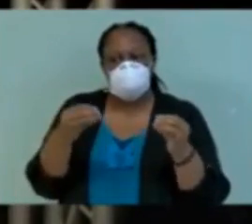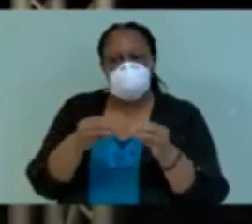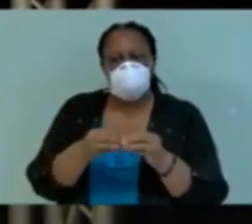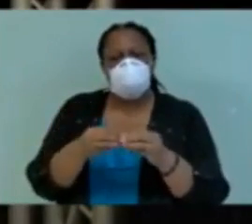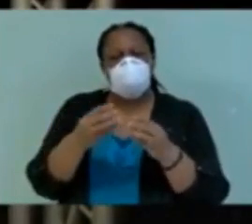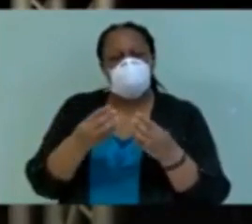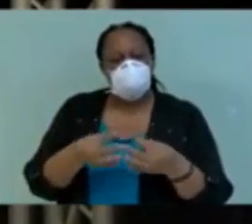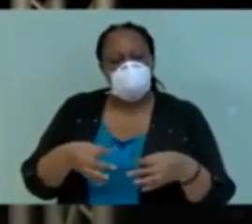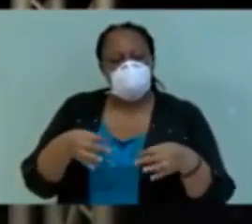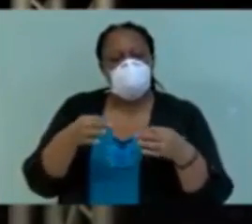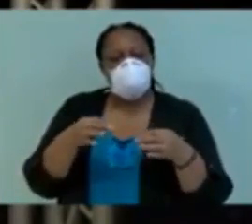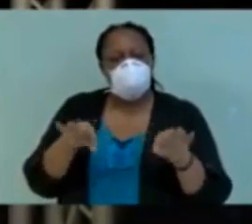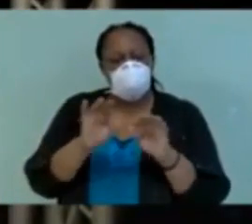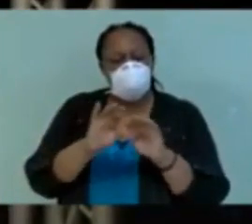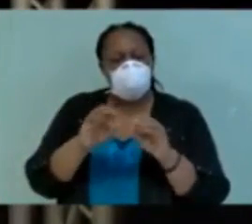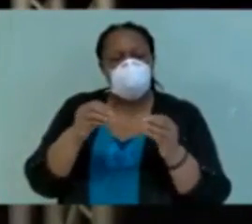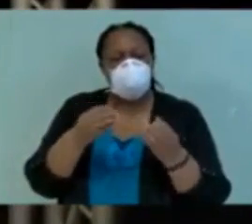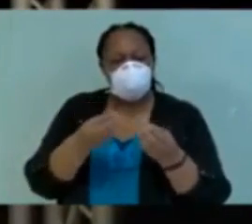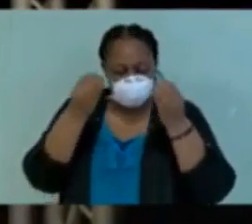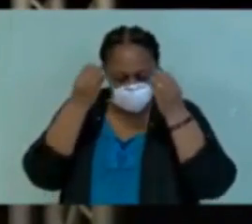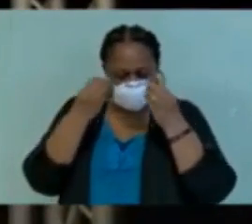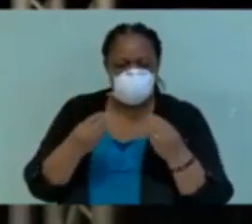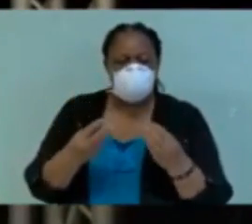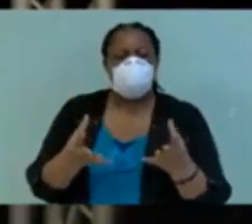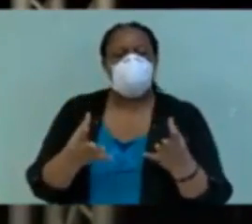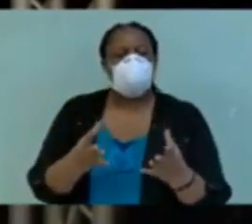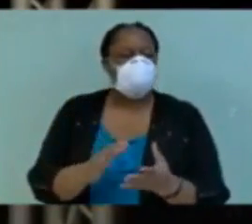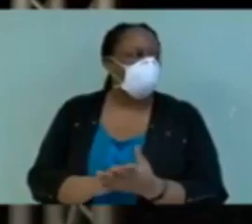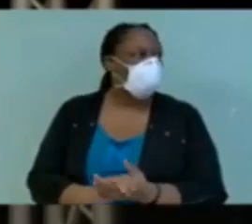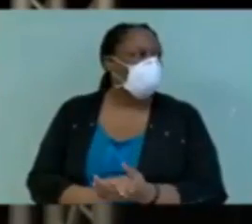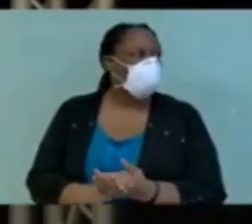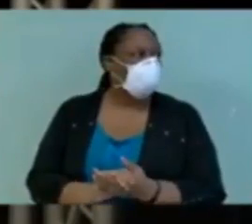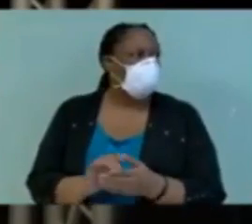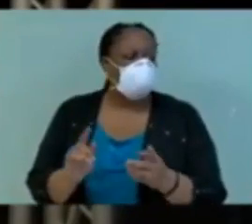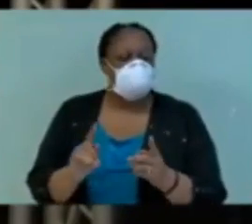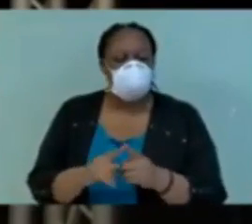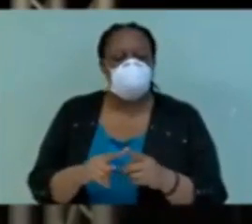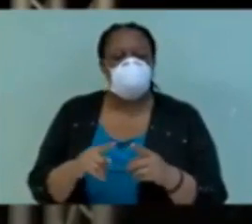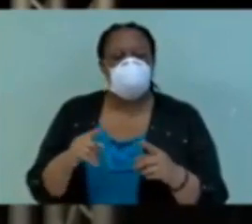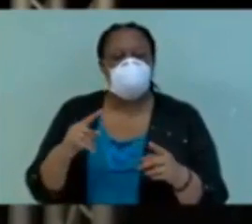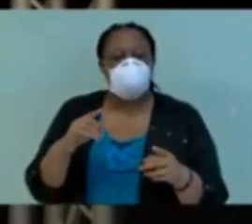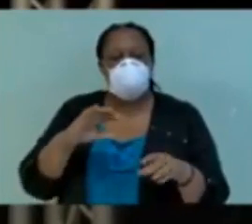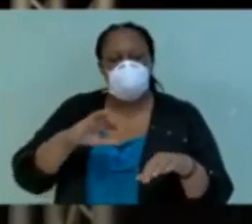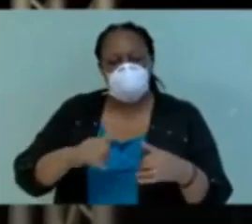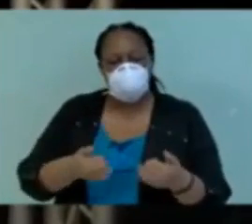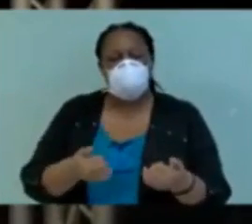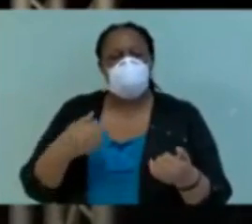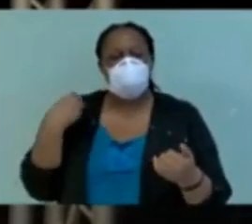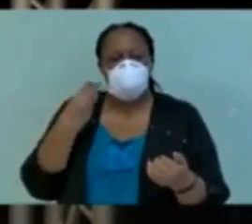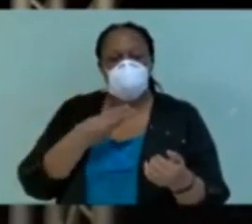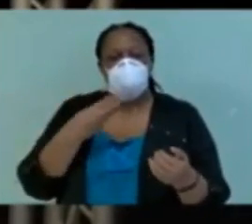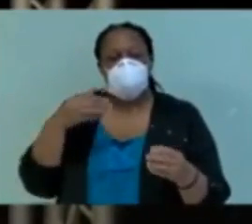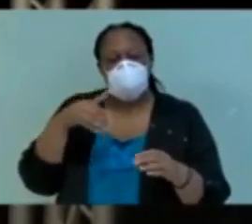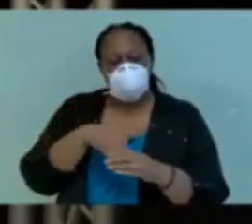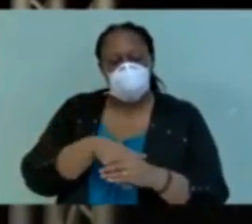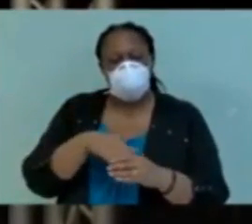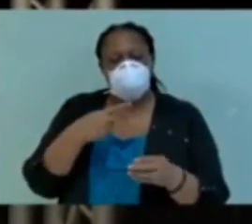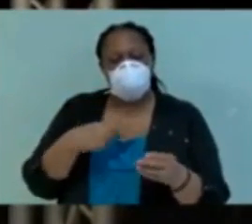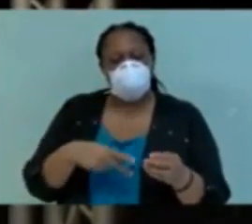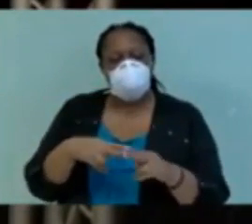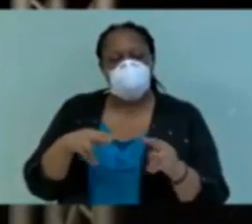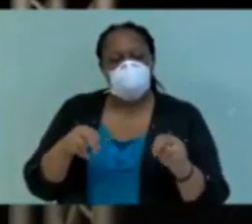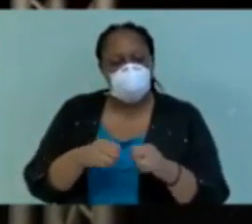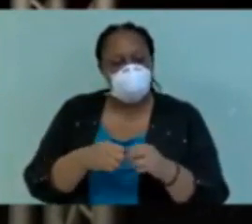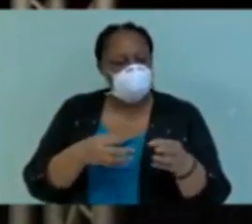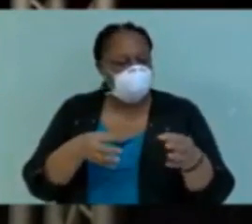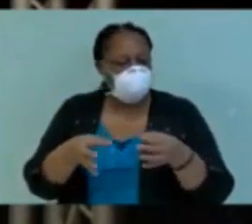you very much for joining us, those of you on Facebook, YouTube, ZIZ Television and Radio,